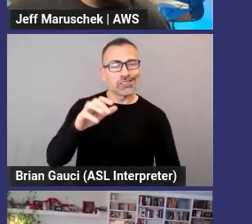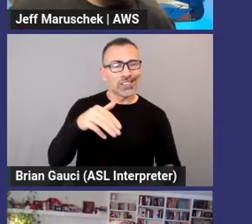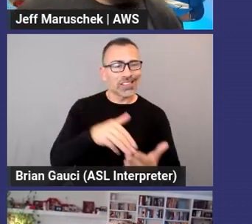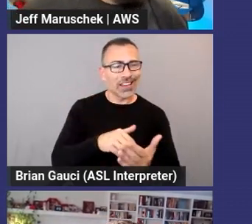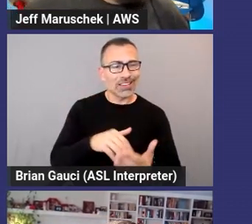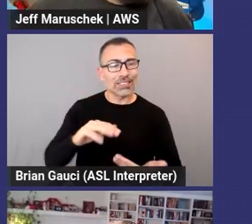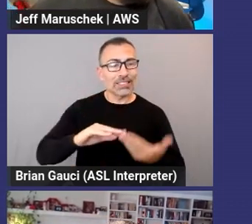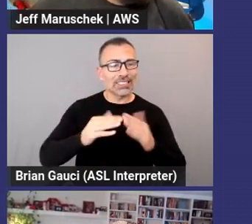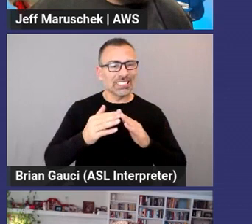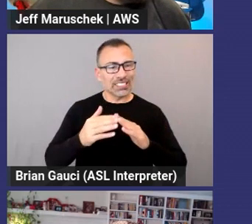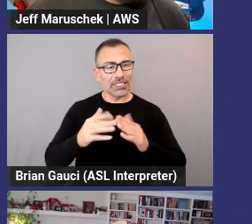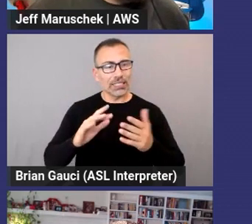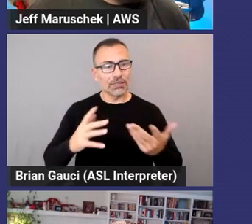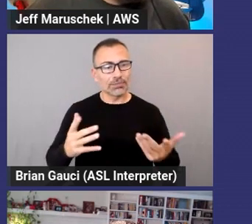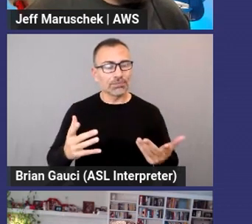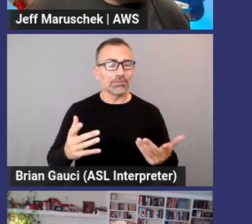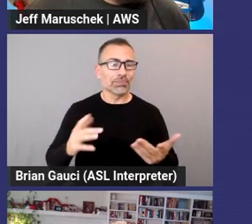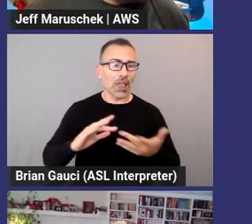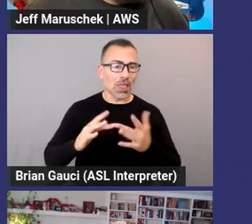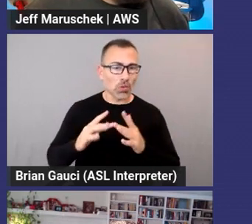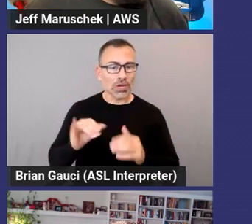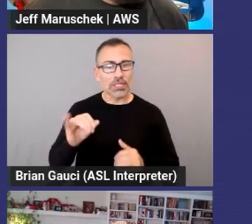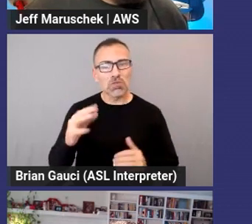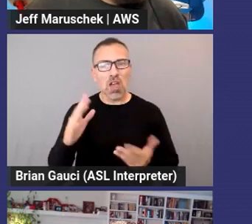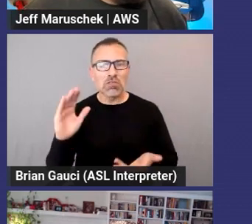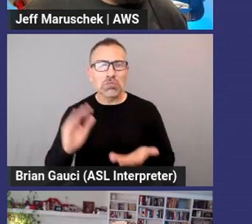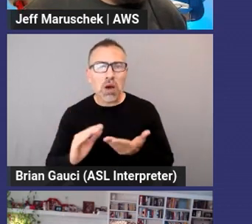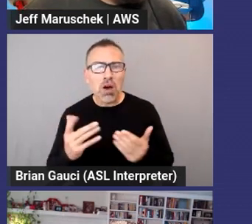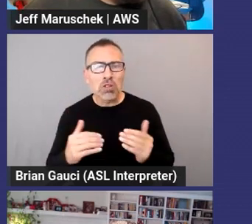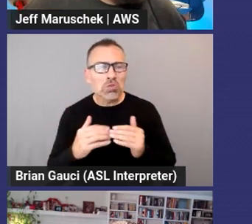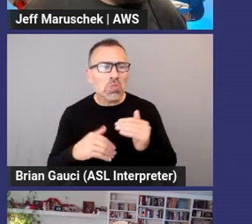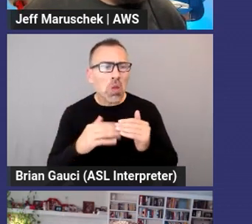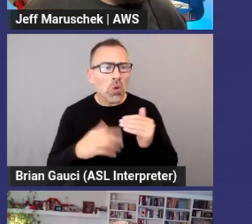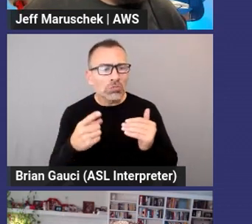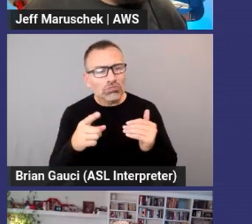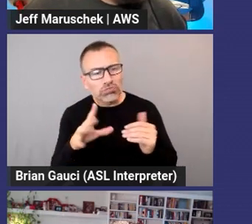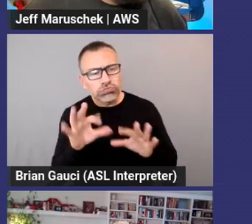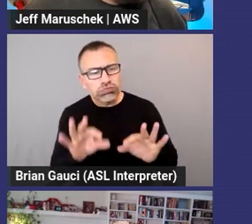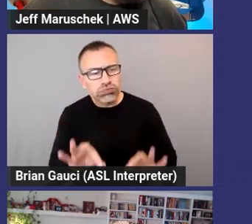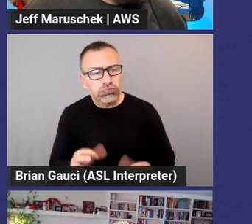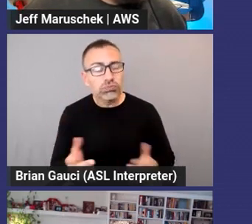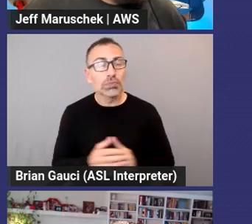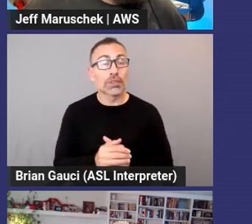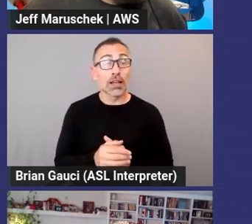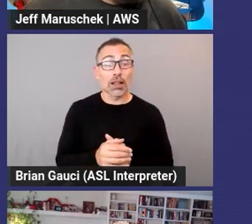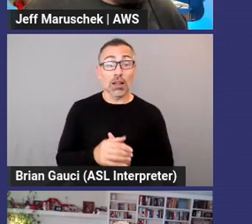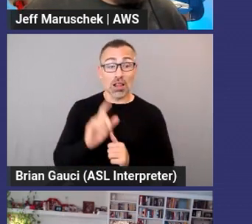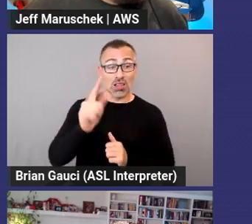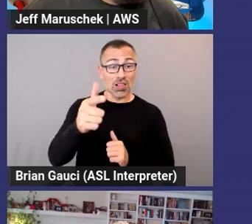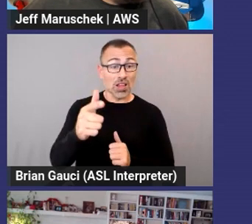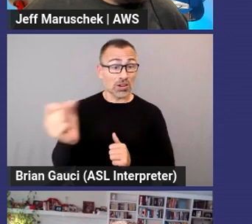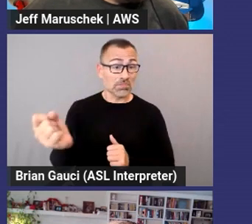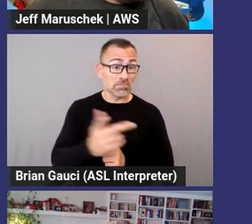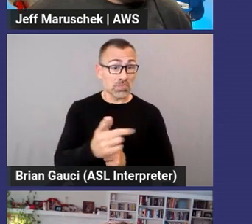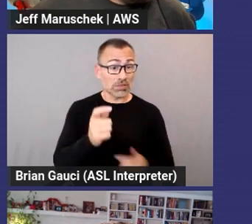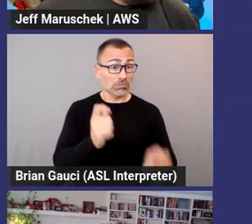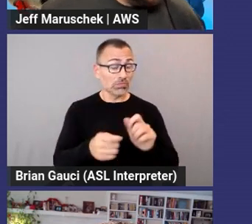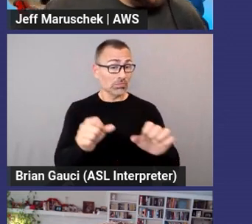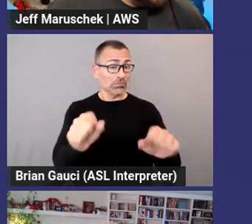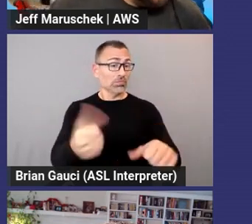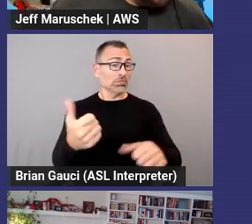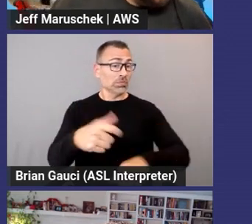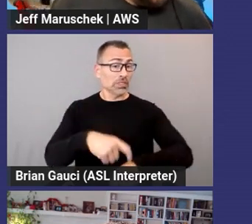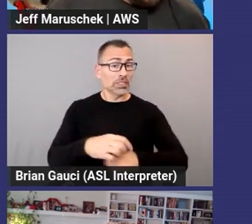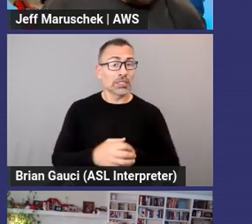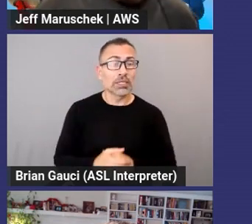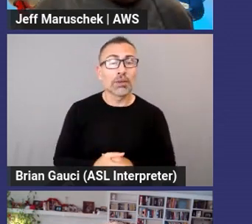portion of traffic, you may want to choose a lower limit. And then you can always come back and edit these limits anytime. The Traffic Insights